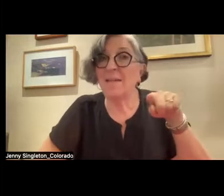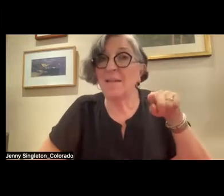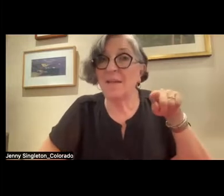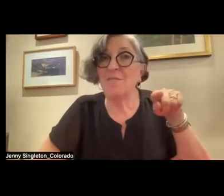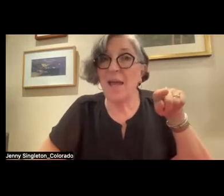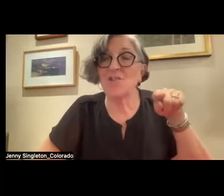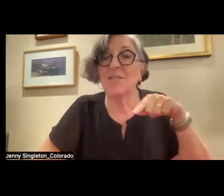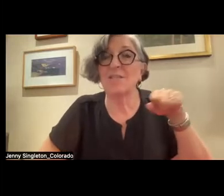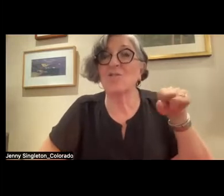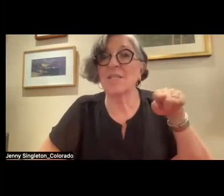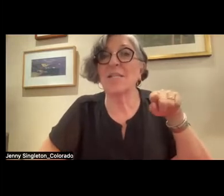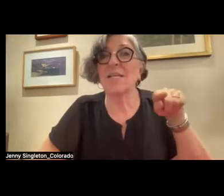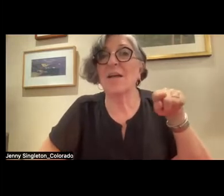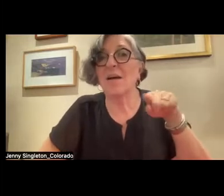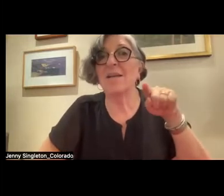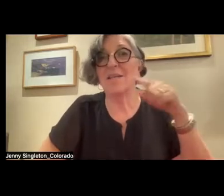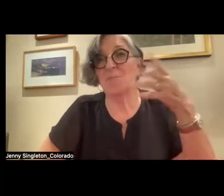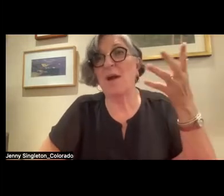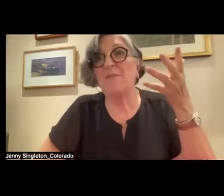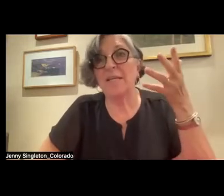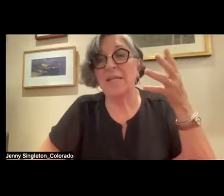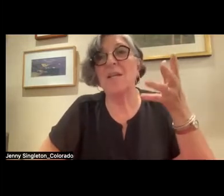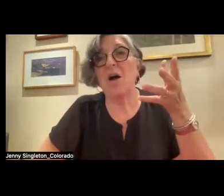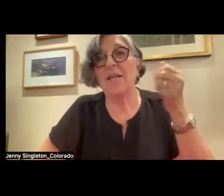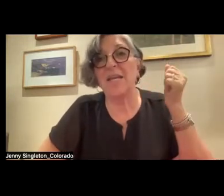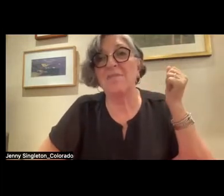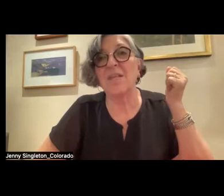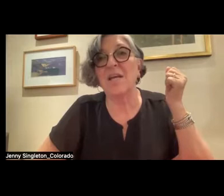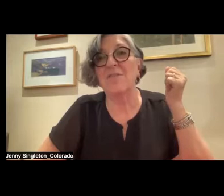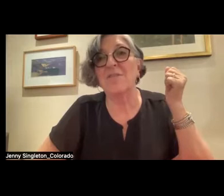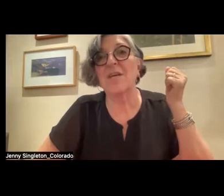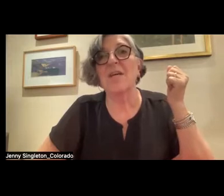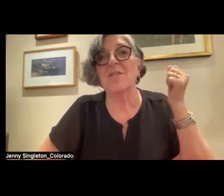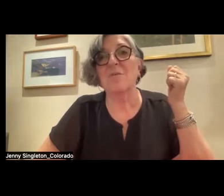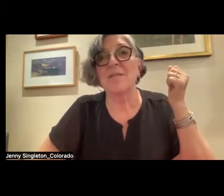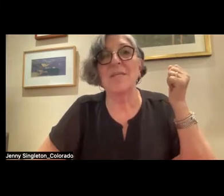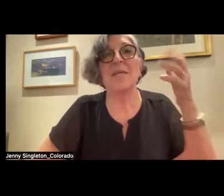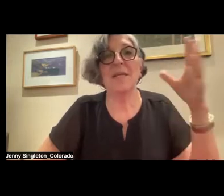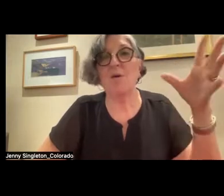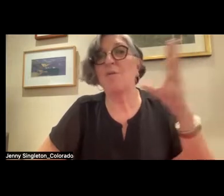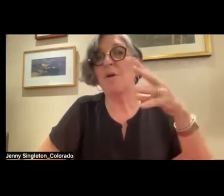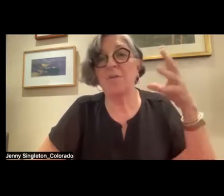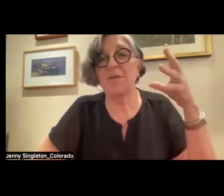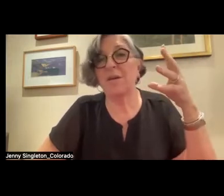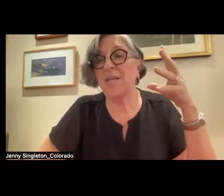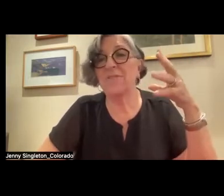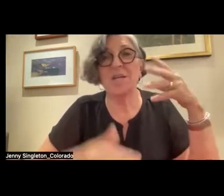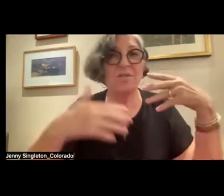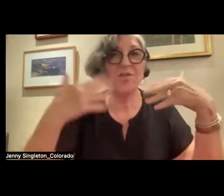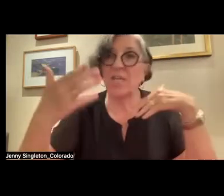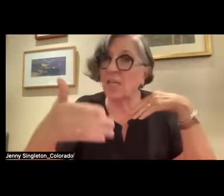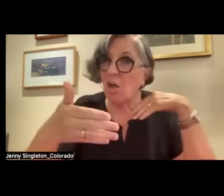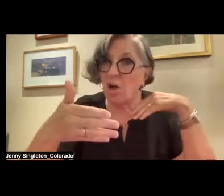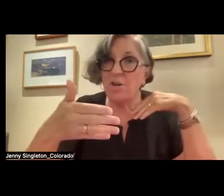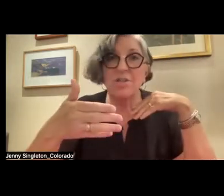But that interaction is interestingly not as prevalent in non-native signers. So we see that overall, the non-native